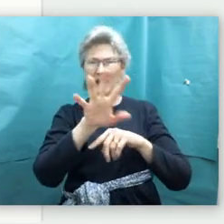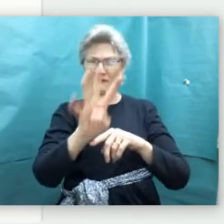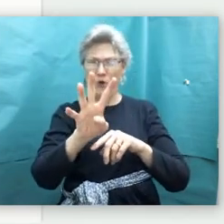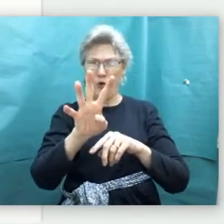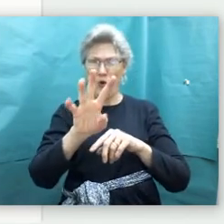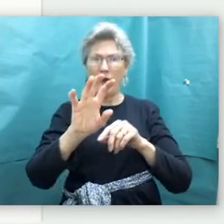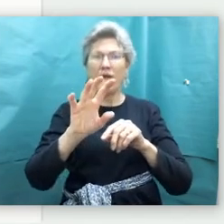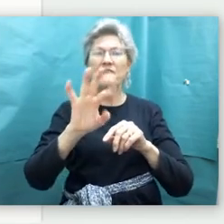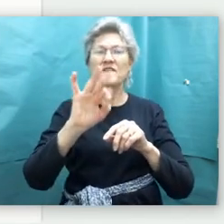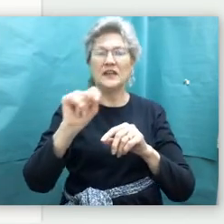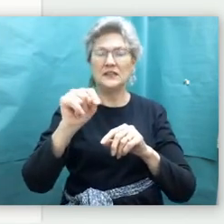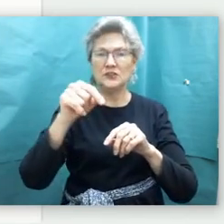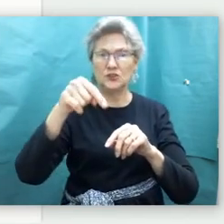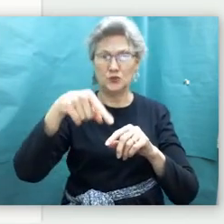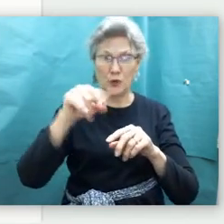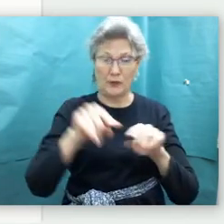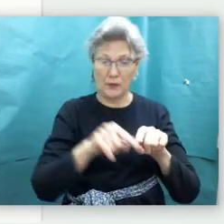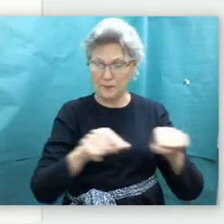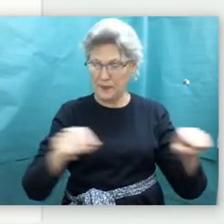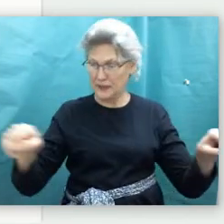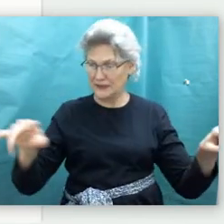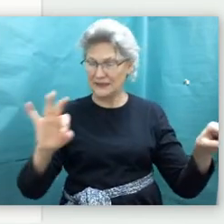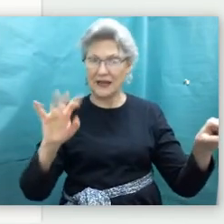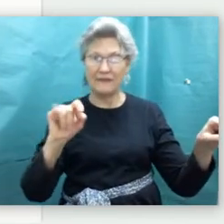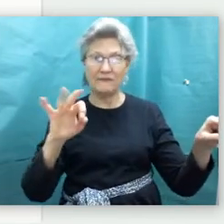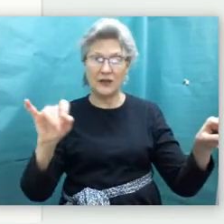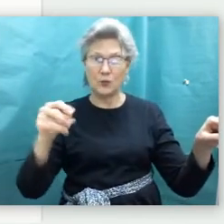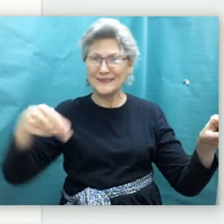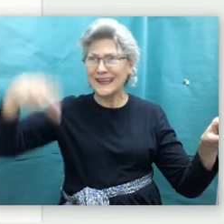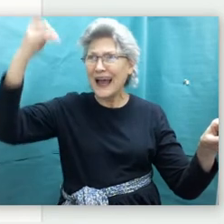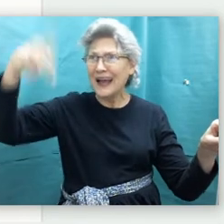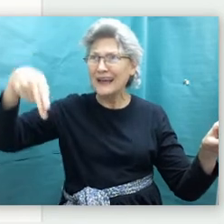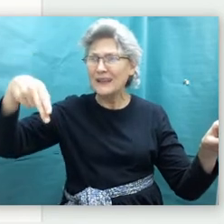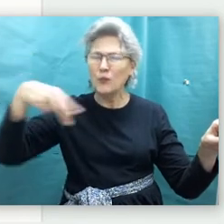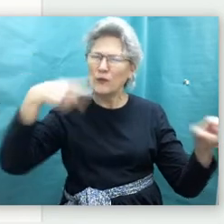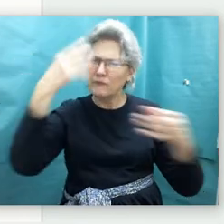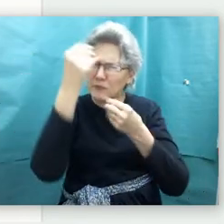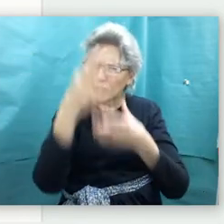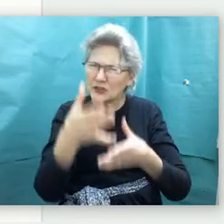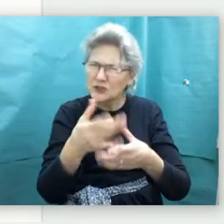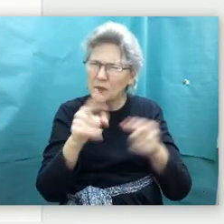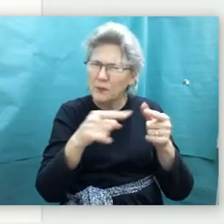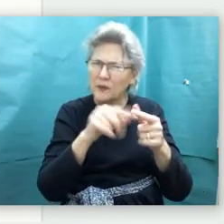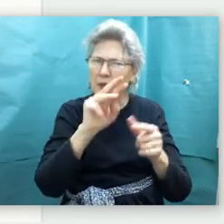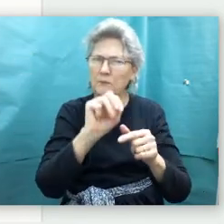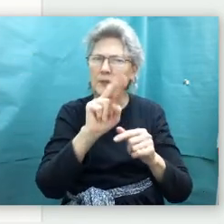base of the mural measures 9 feet. What is the height? Well, what information about the mural do we know?